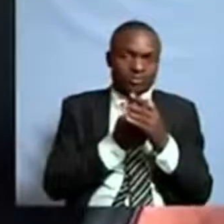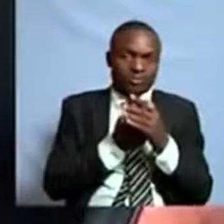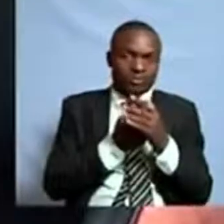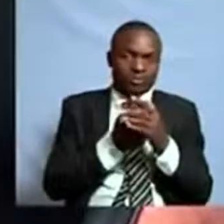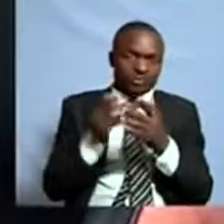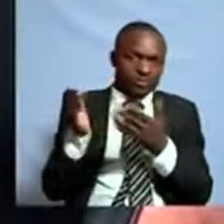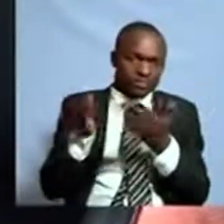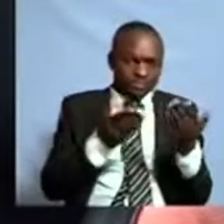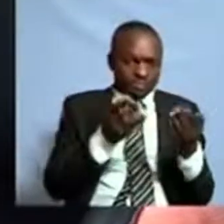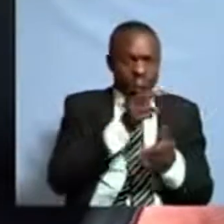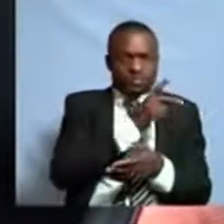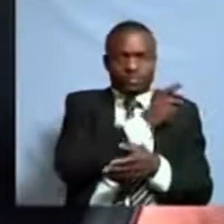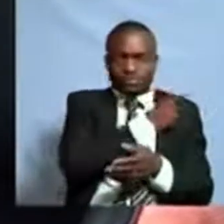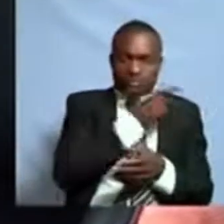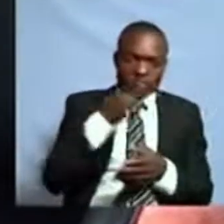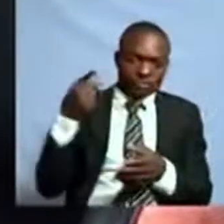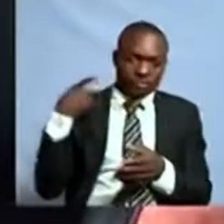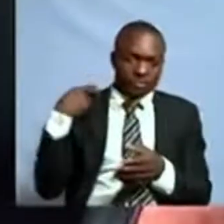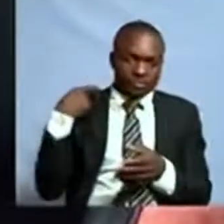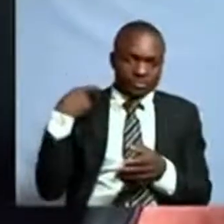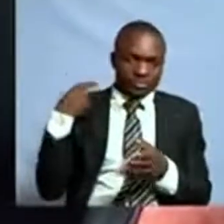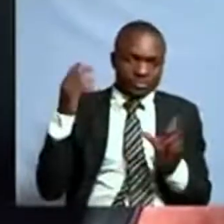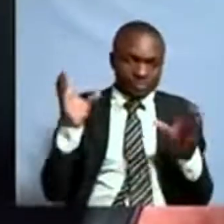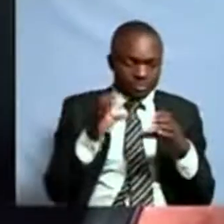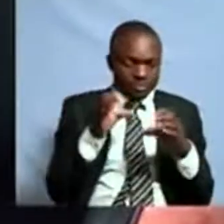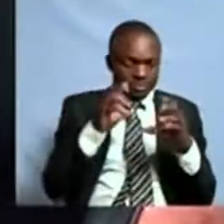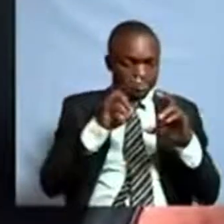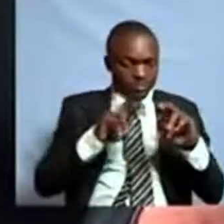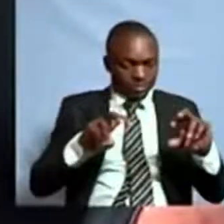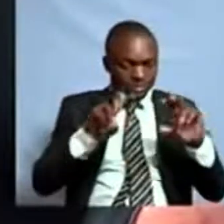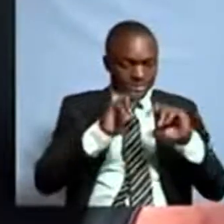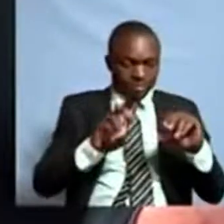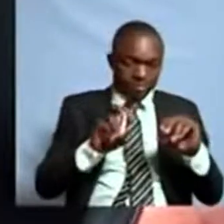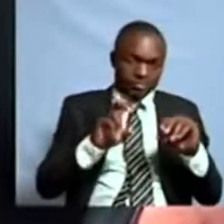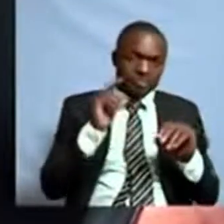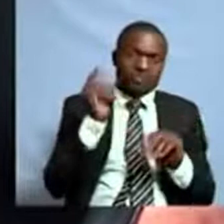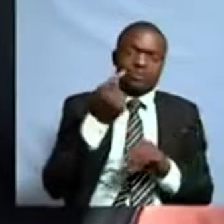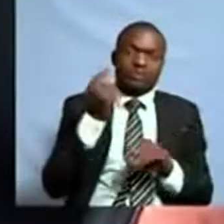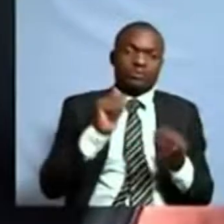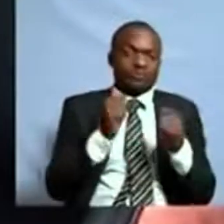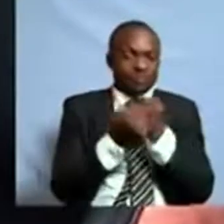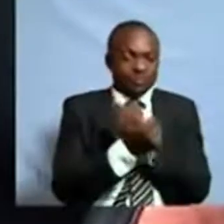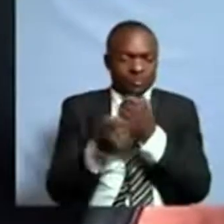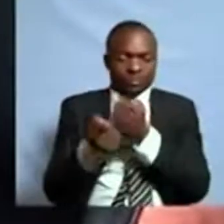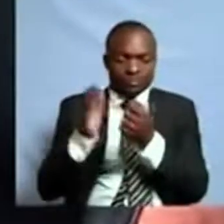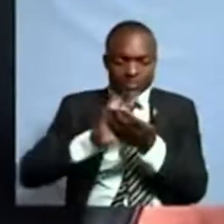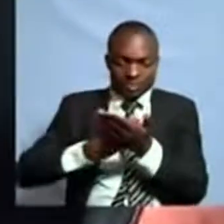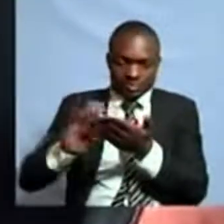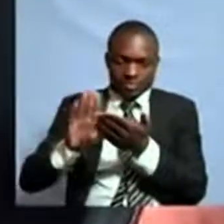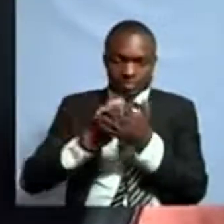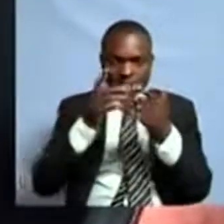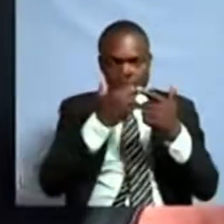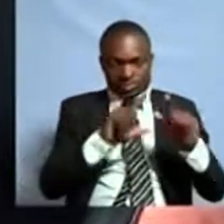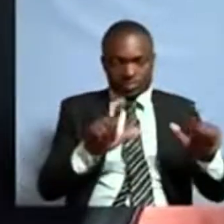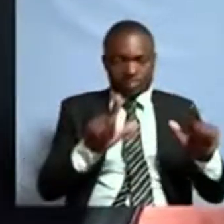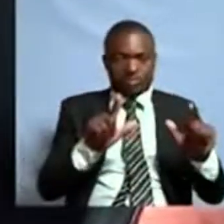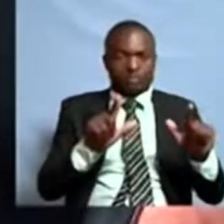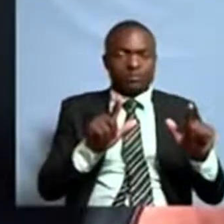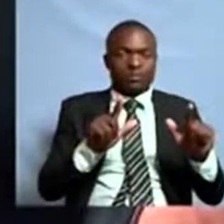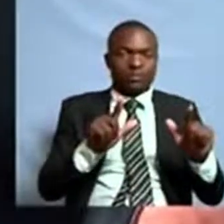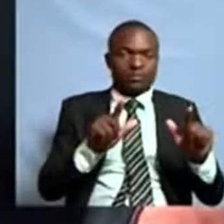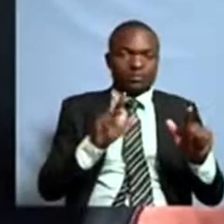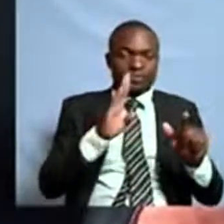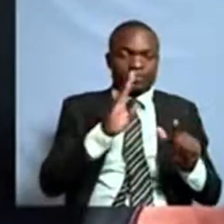the House for the committee to take it through. I think just amendment, cleaning up the language a bit in the act will make it, in the